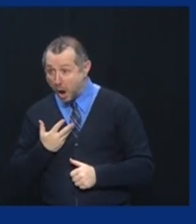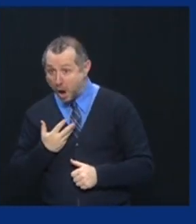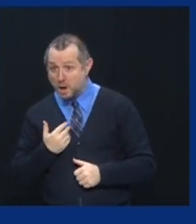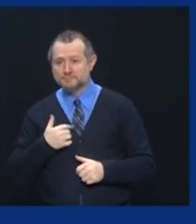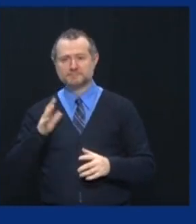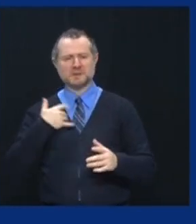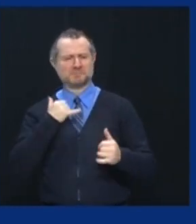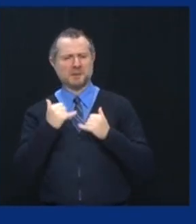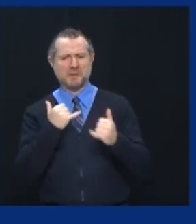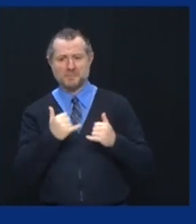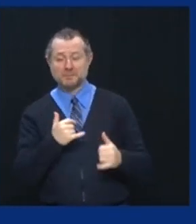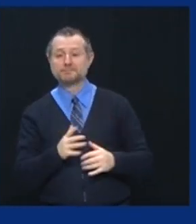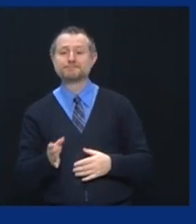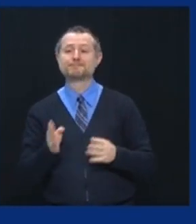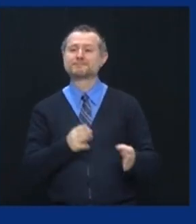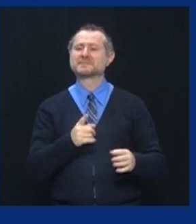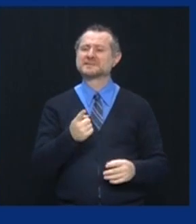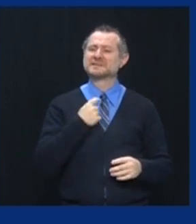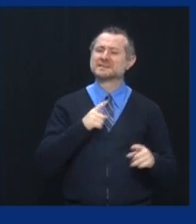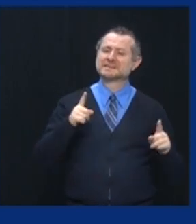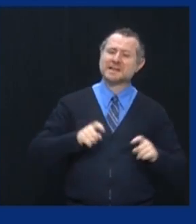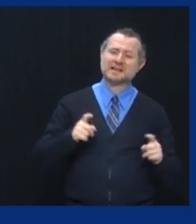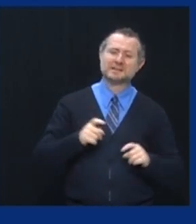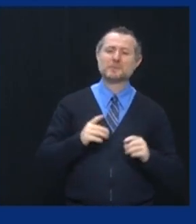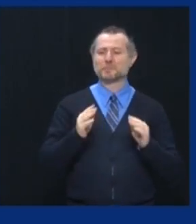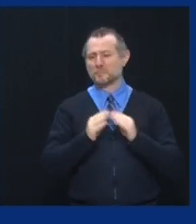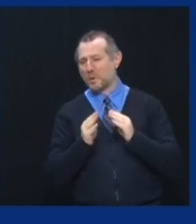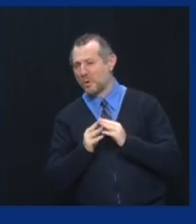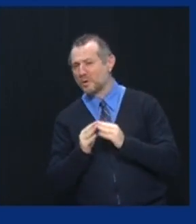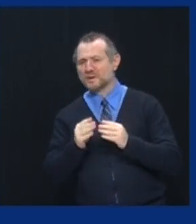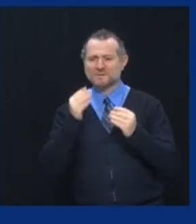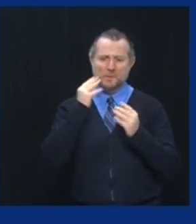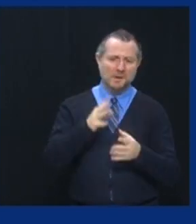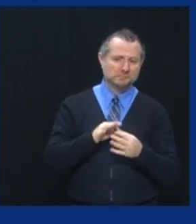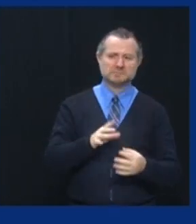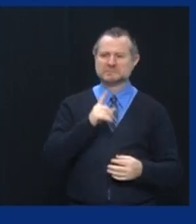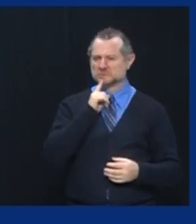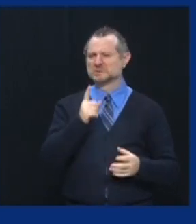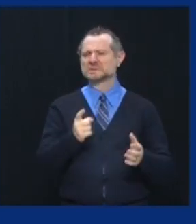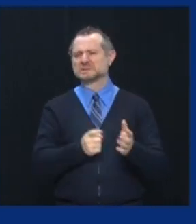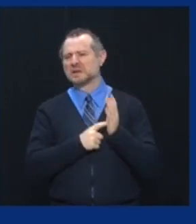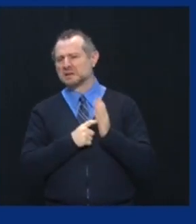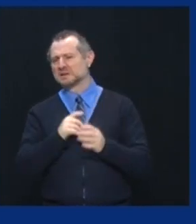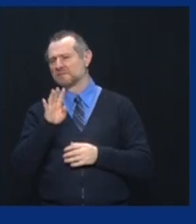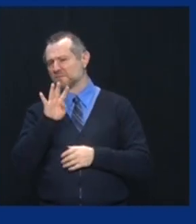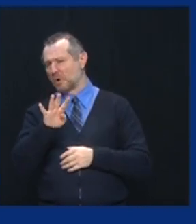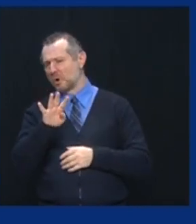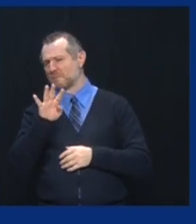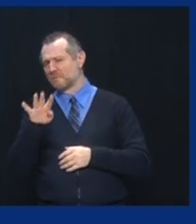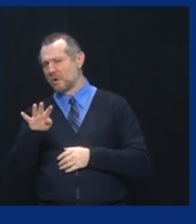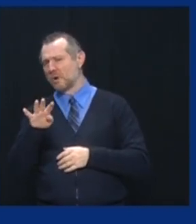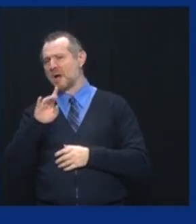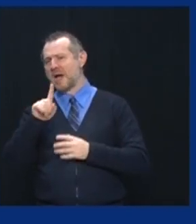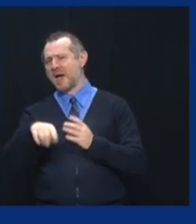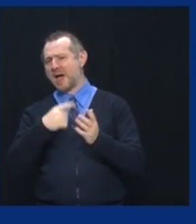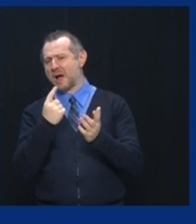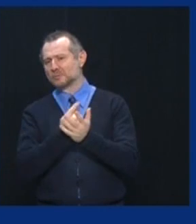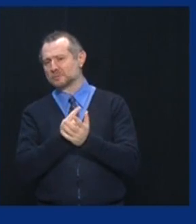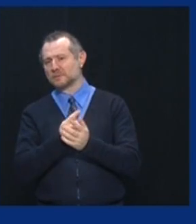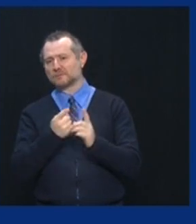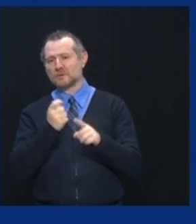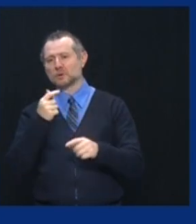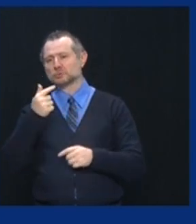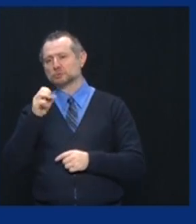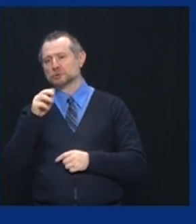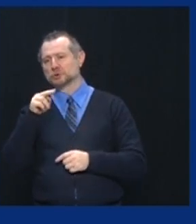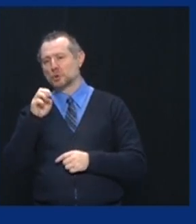the testing and do we have any further information, it takes 44 hours or so to do the actual genome testing. So we learned about